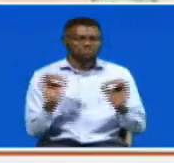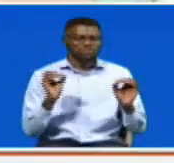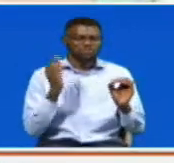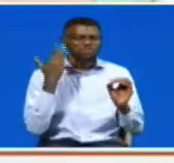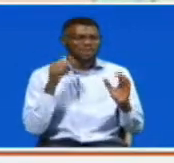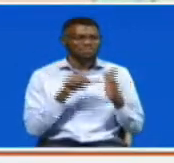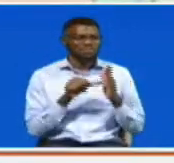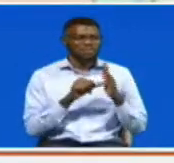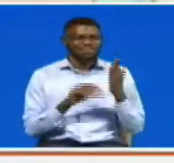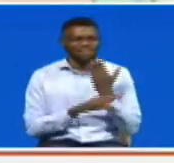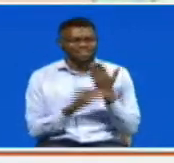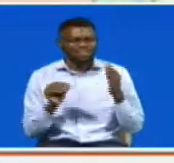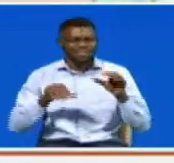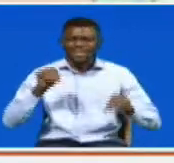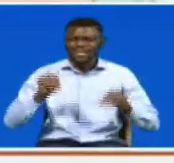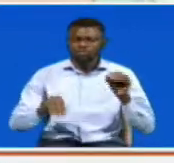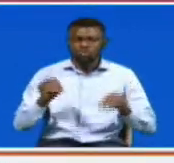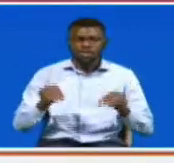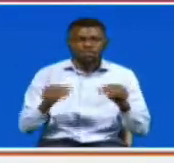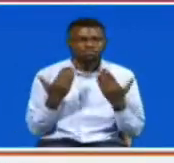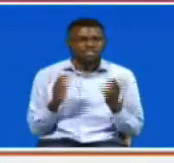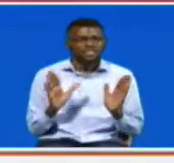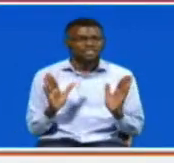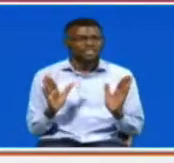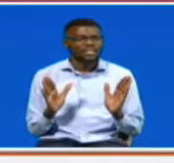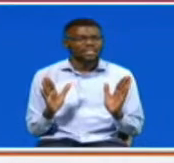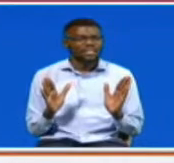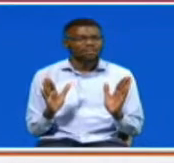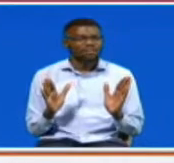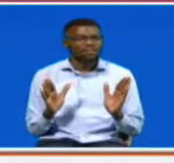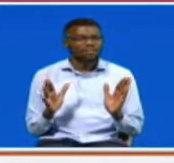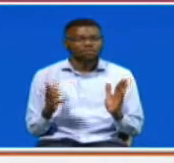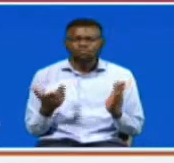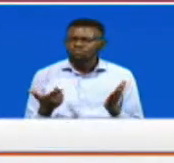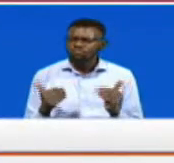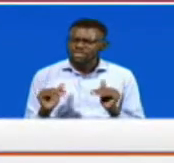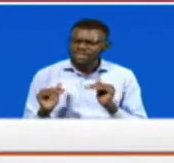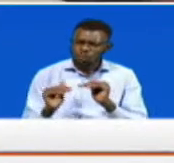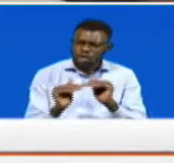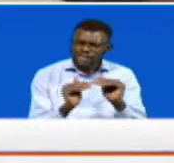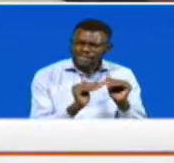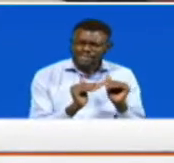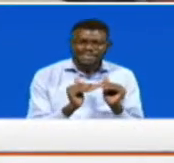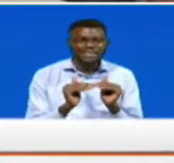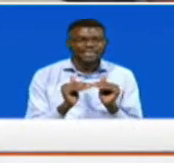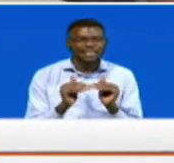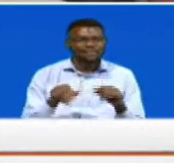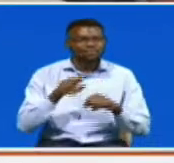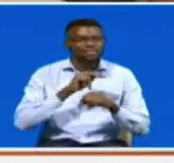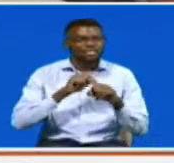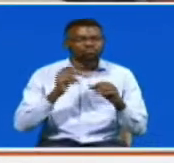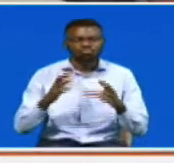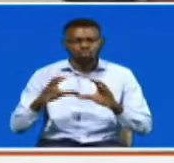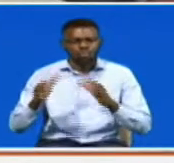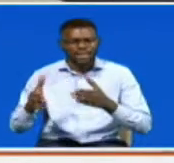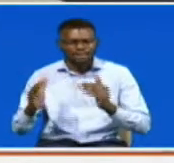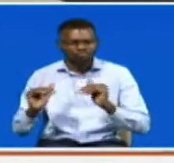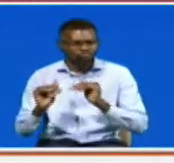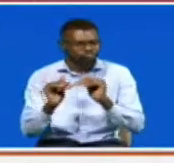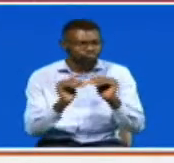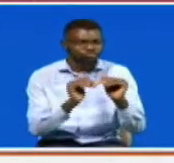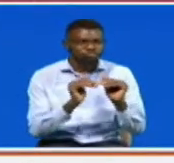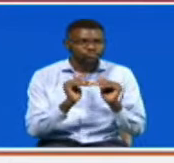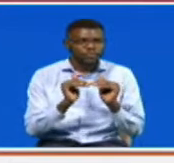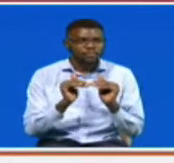wa kura. The continent democrats together with the international community of democracies do not come together